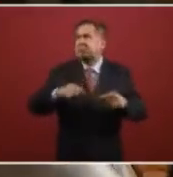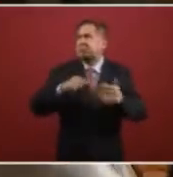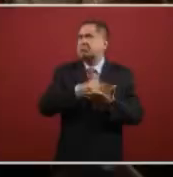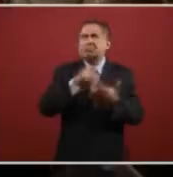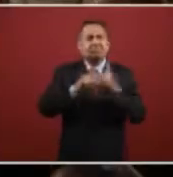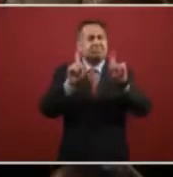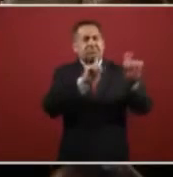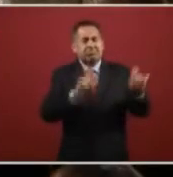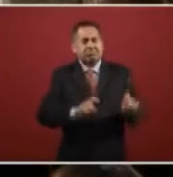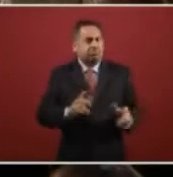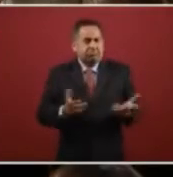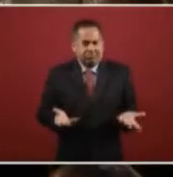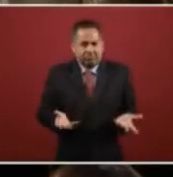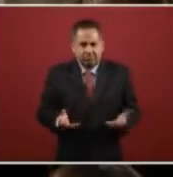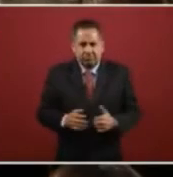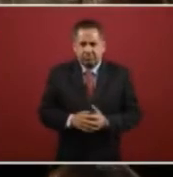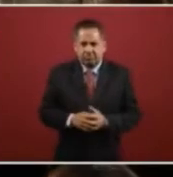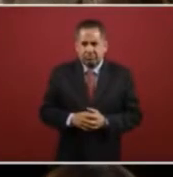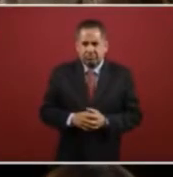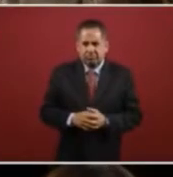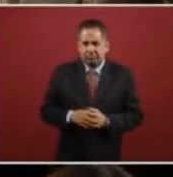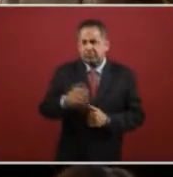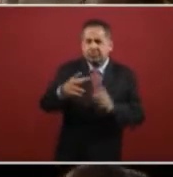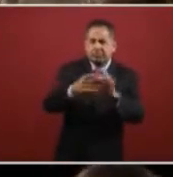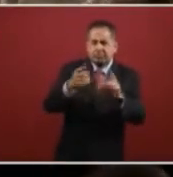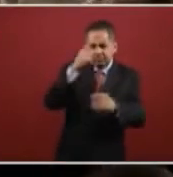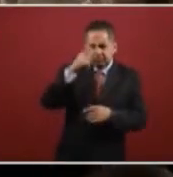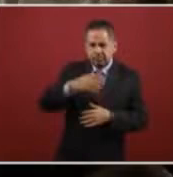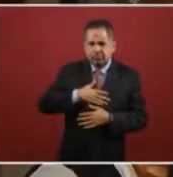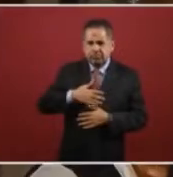And if we wanted to,